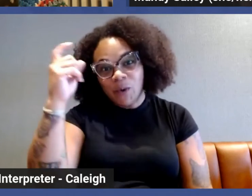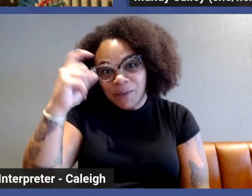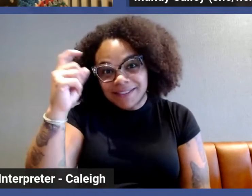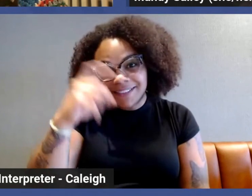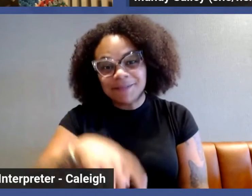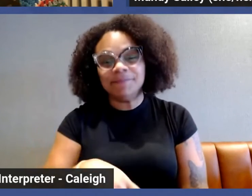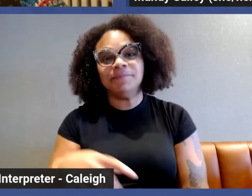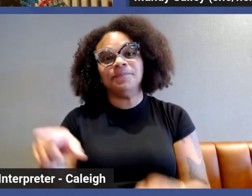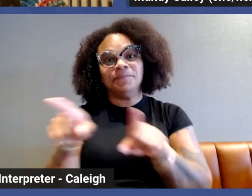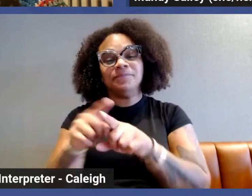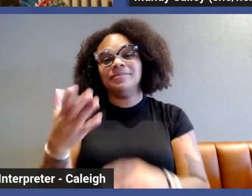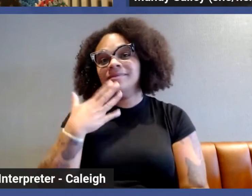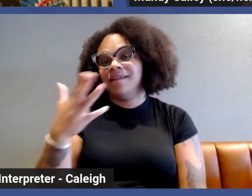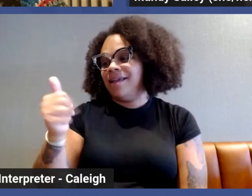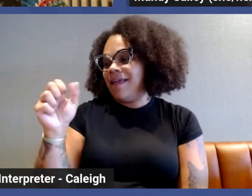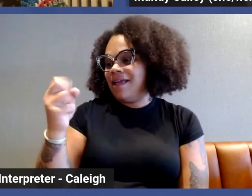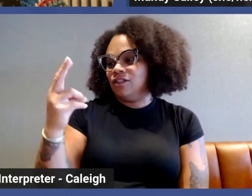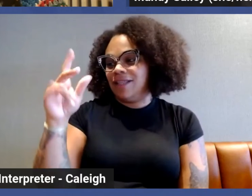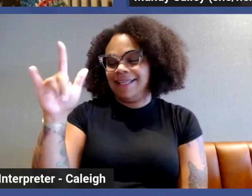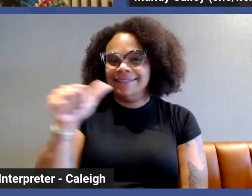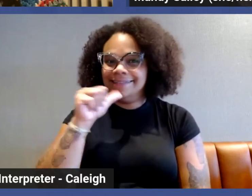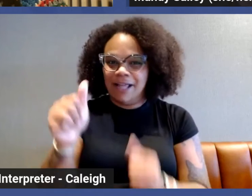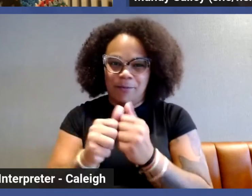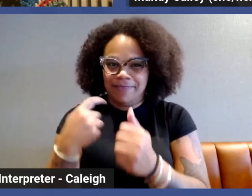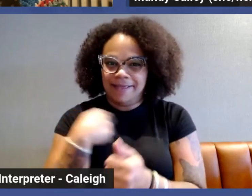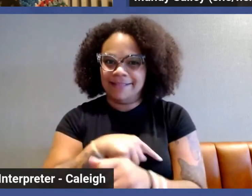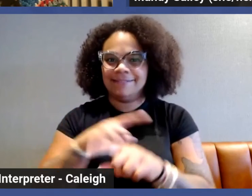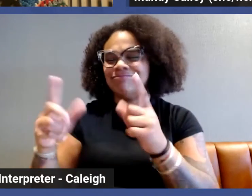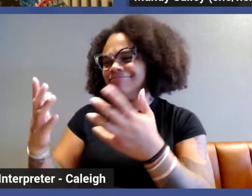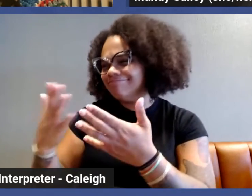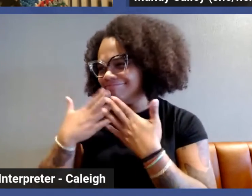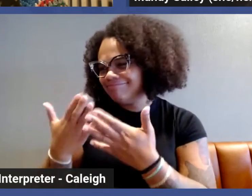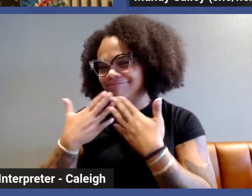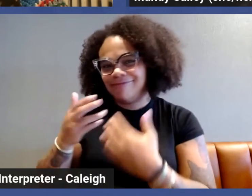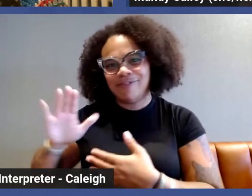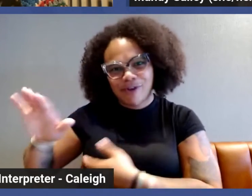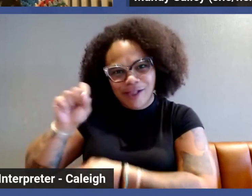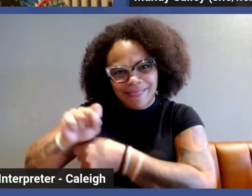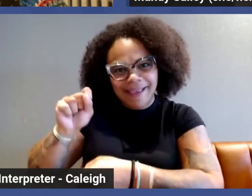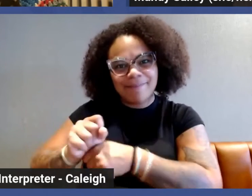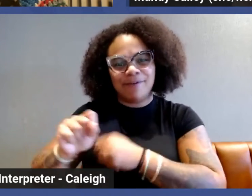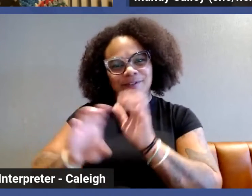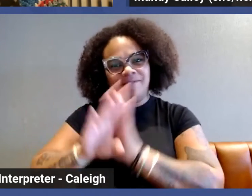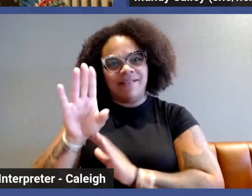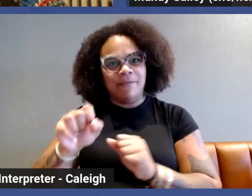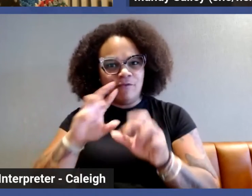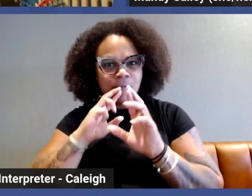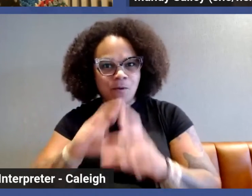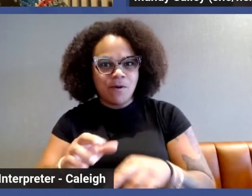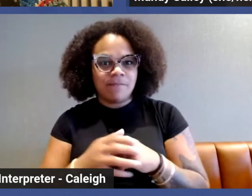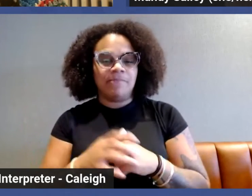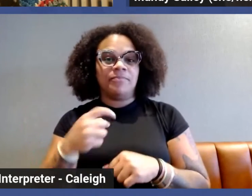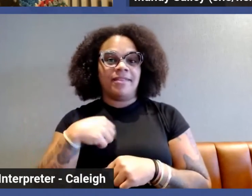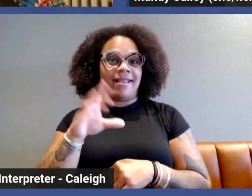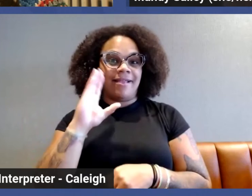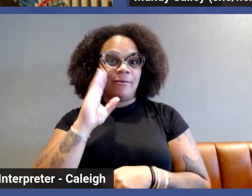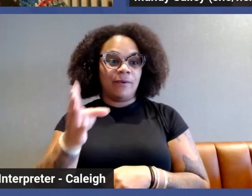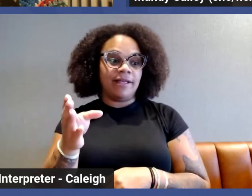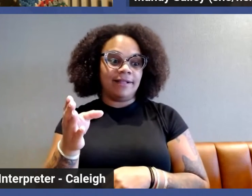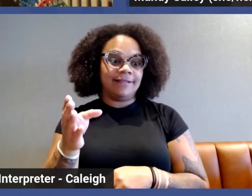also to Ashley, who is not with us, thank you for her labor in putting together this report. I am going